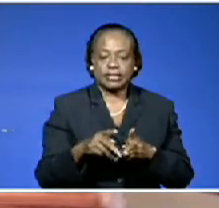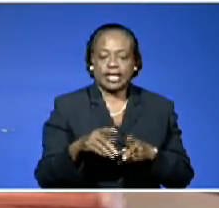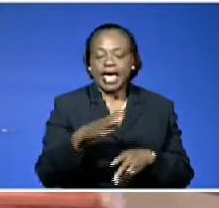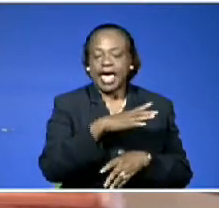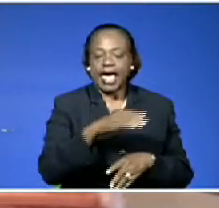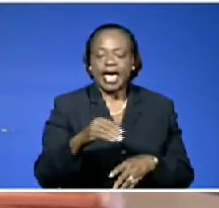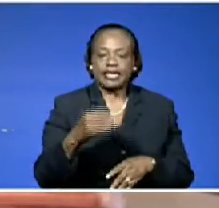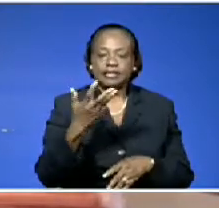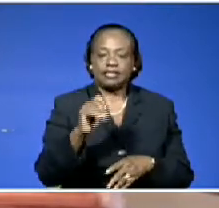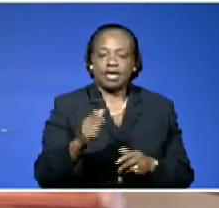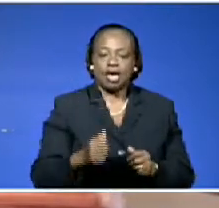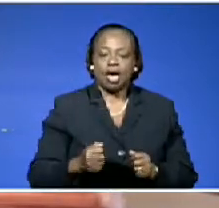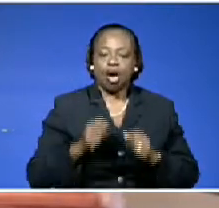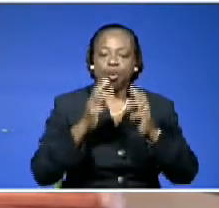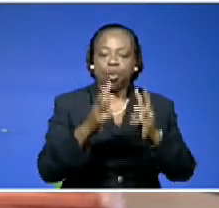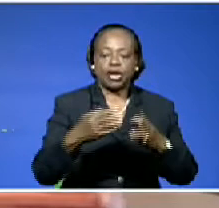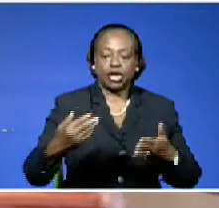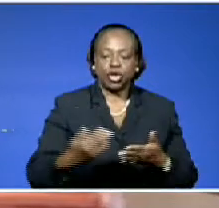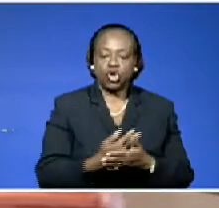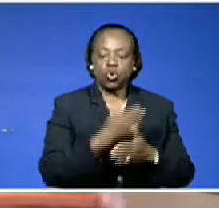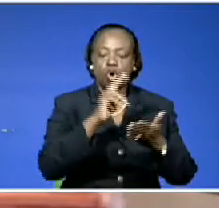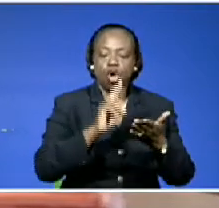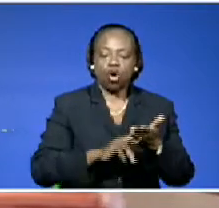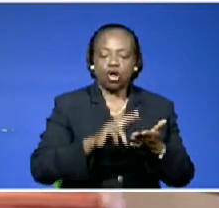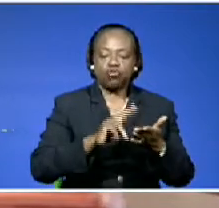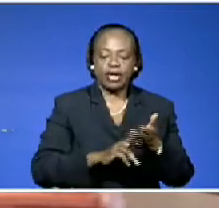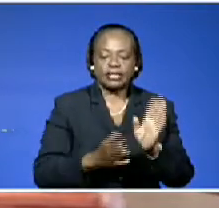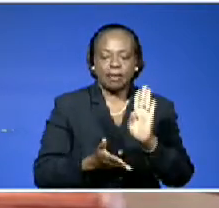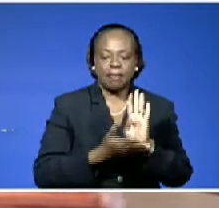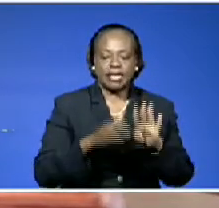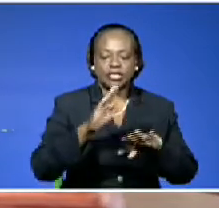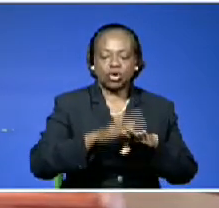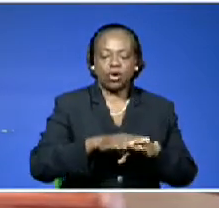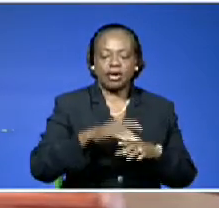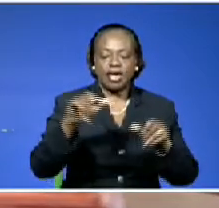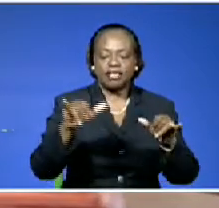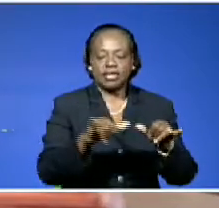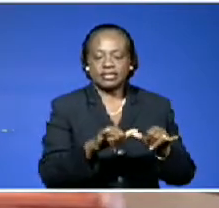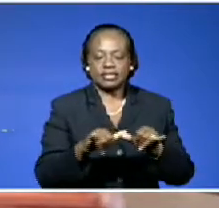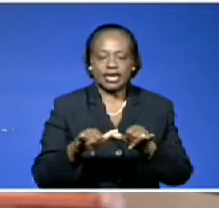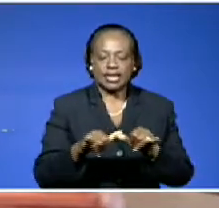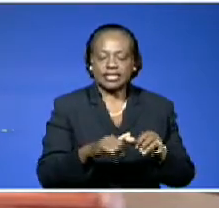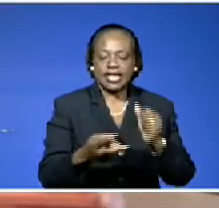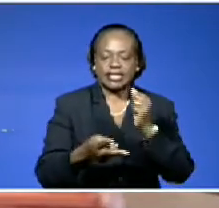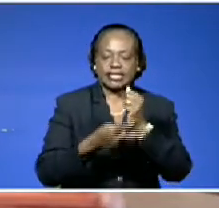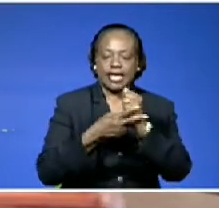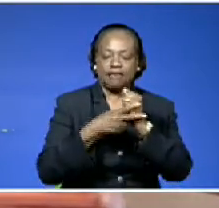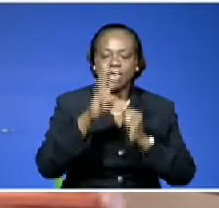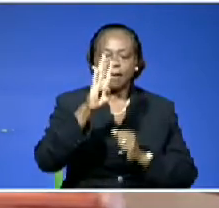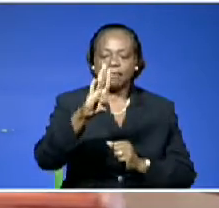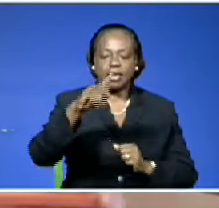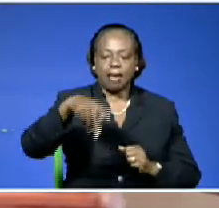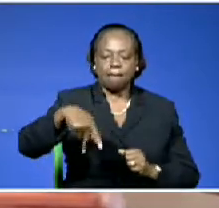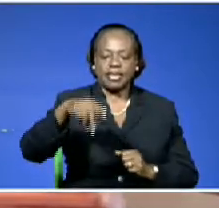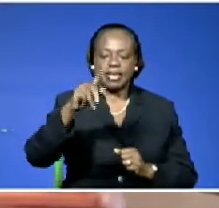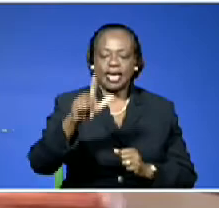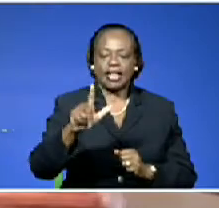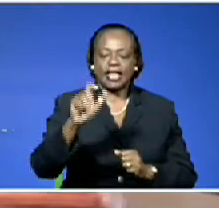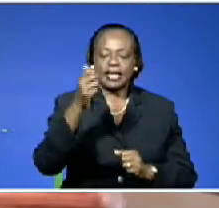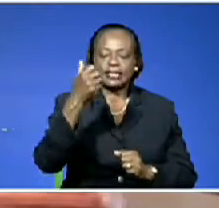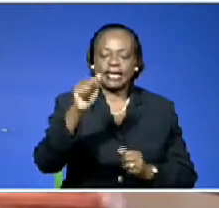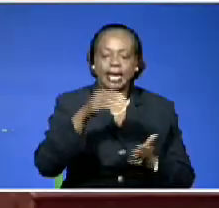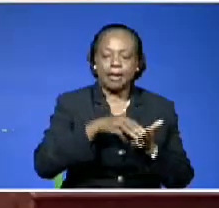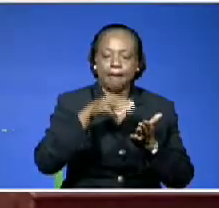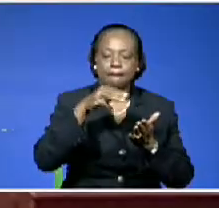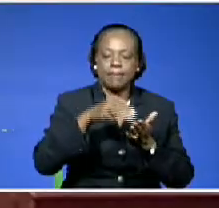they awarded new contracts based on those standards. And they saved BPL Corporation as much as